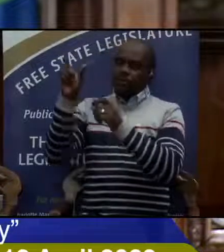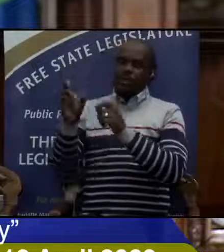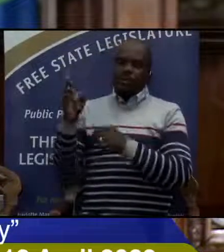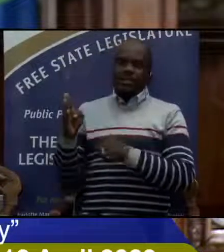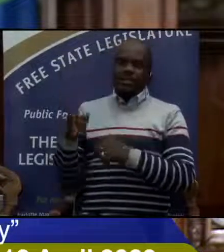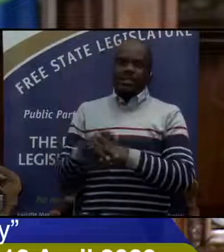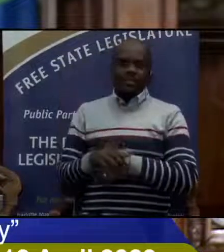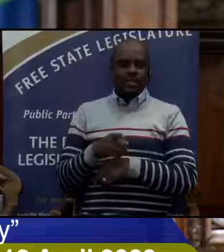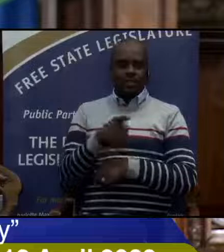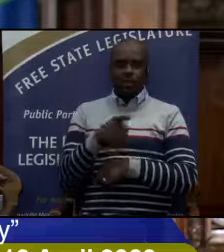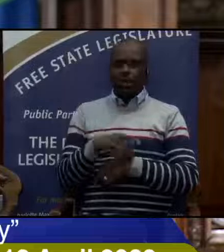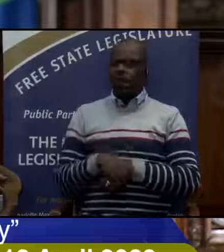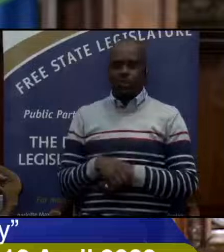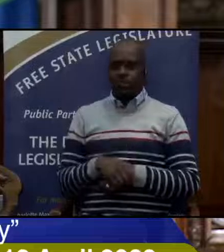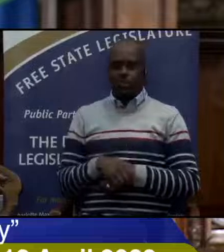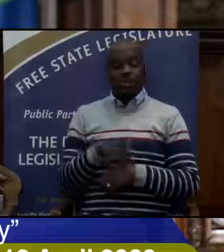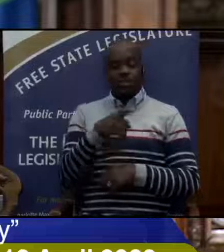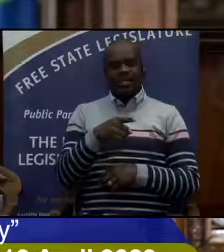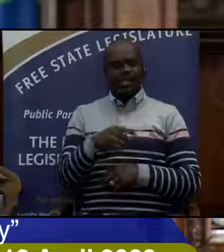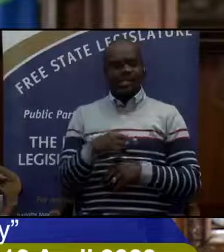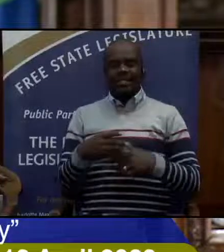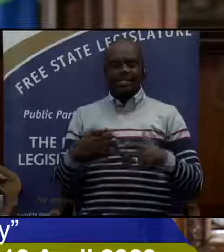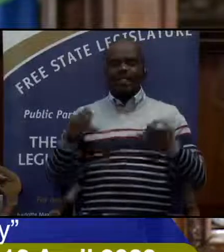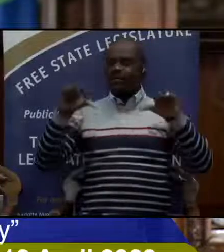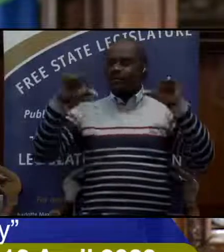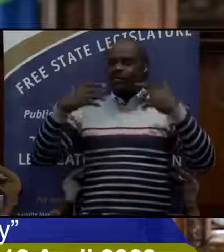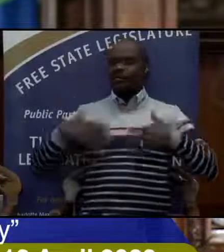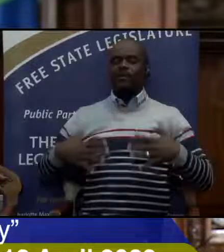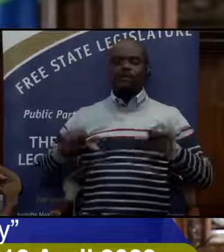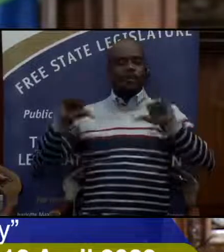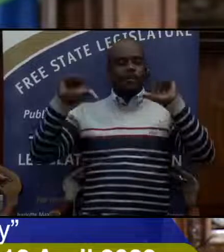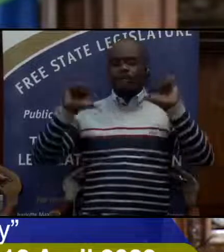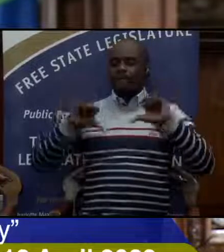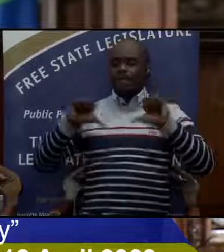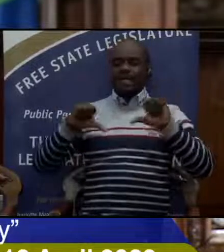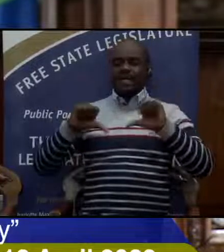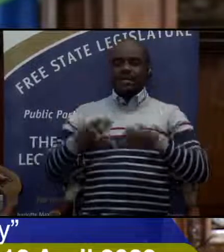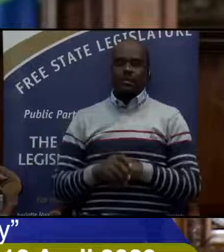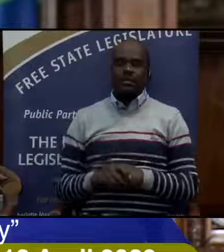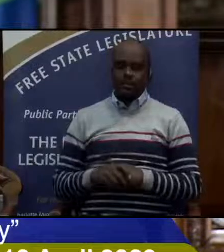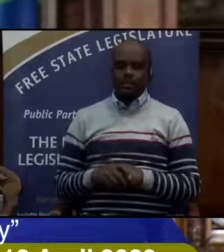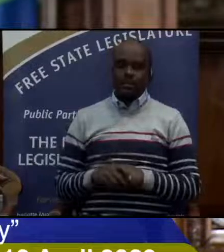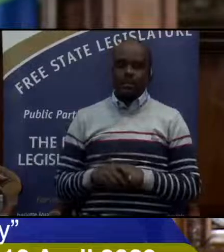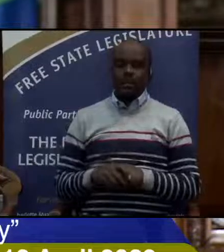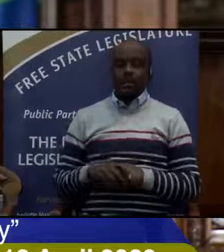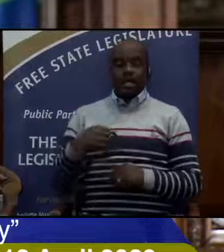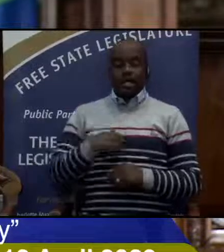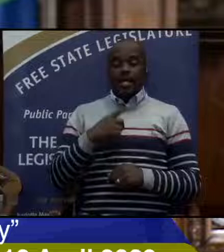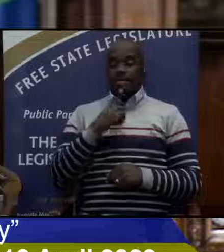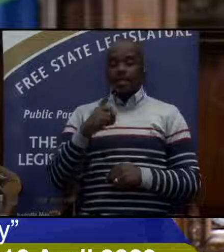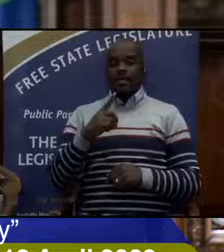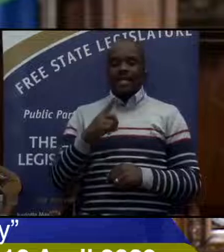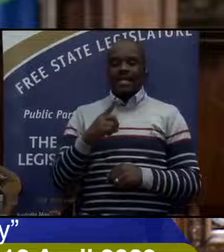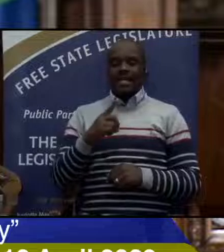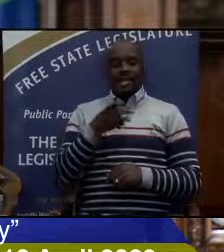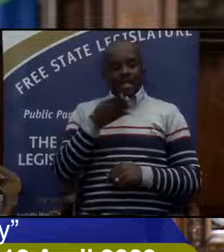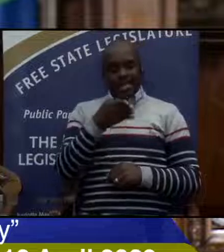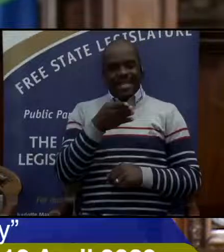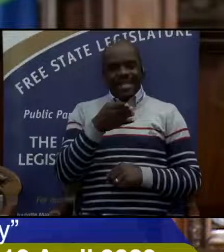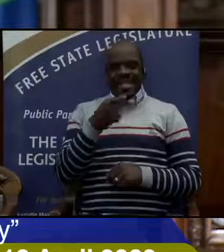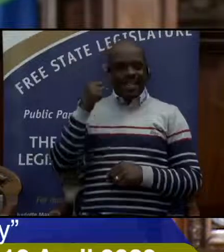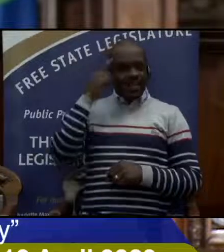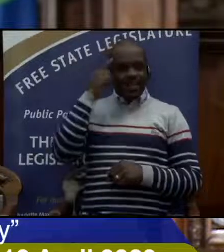But lastly, Premier, I'm saying it does not make a logical sense to take